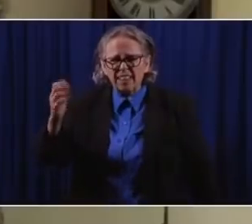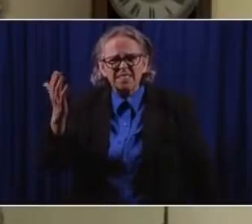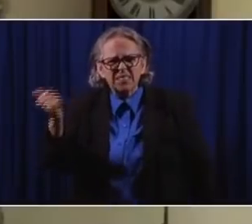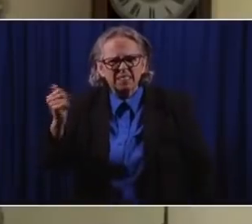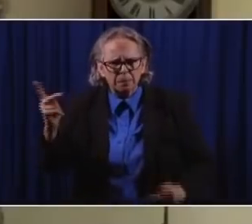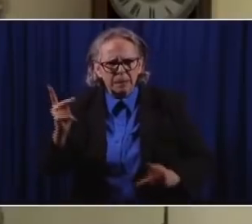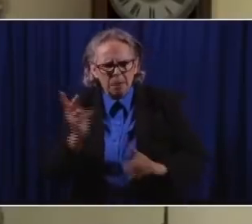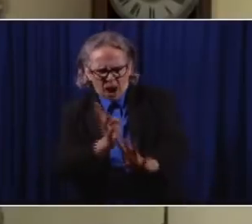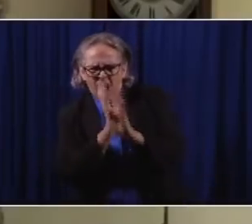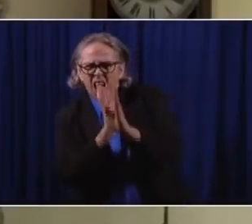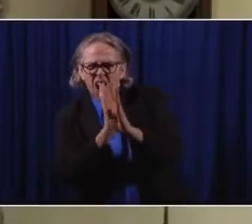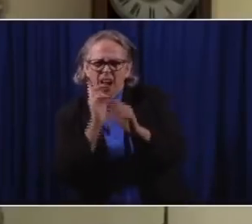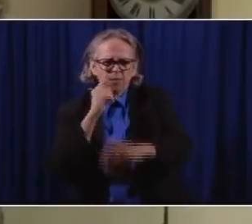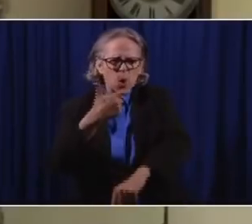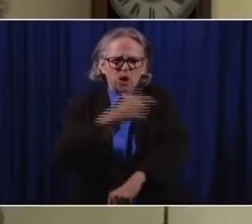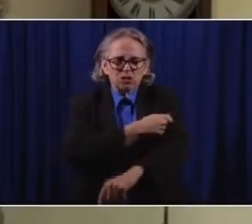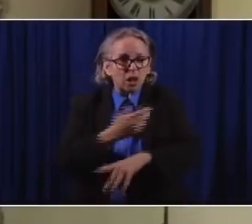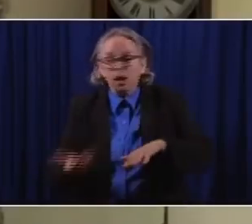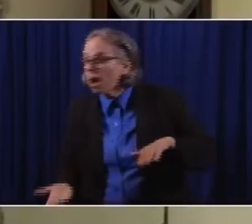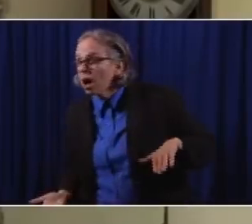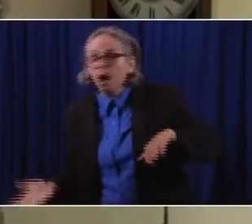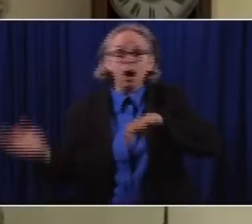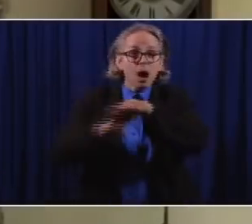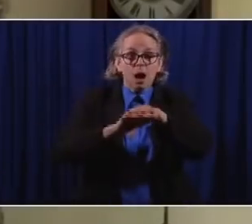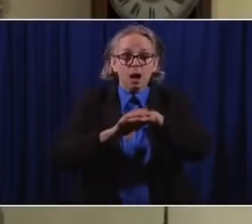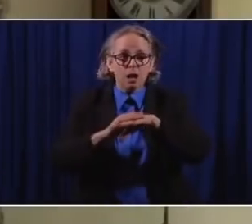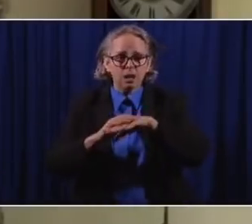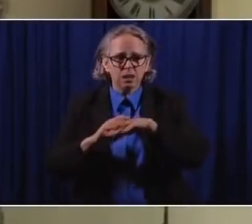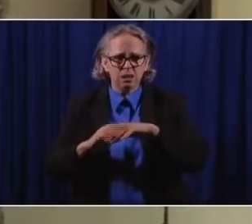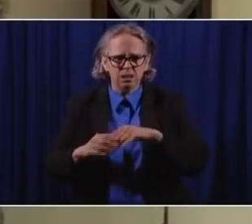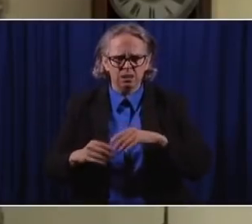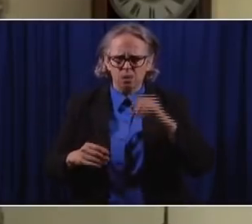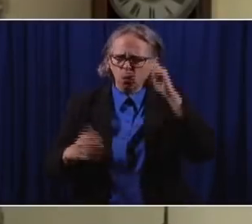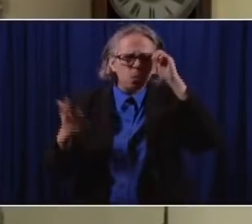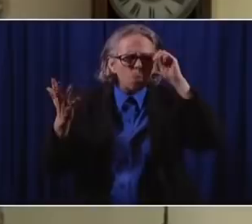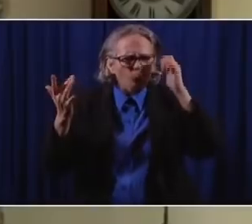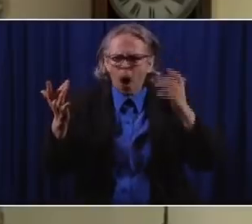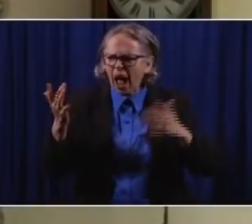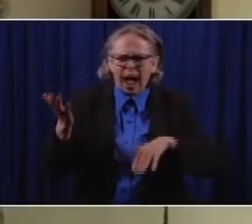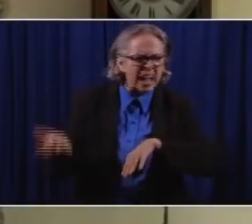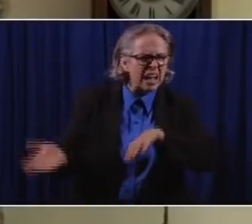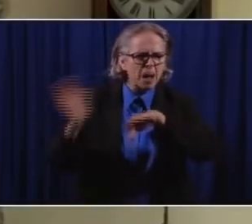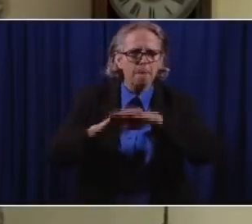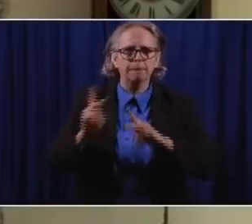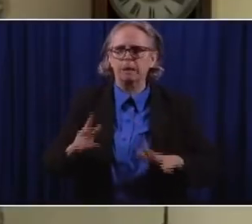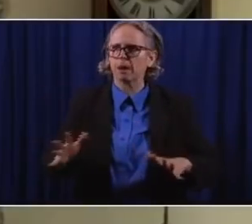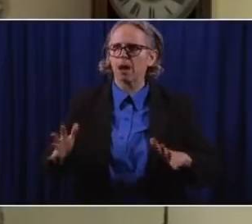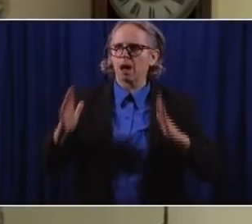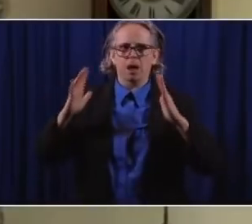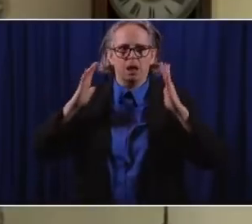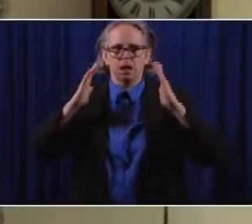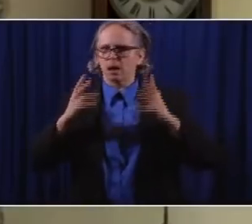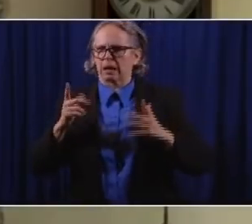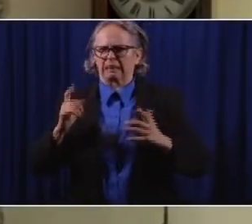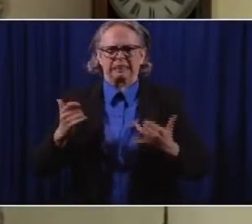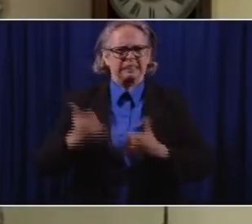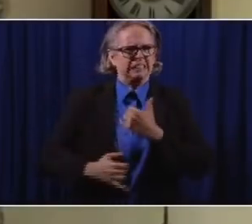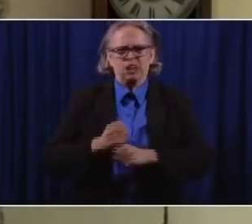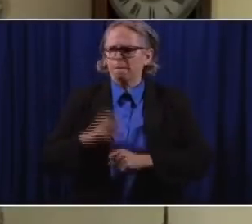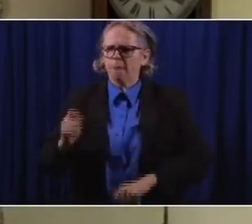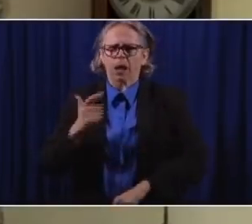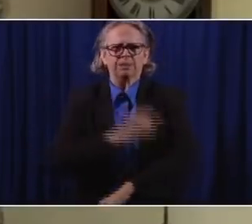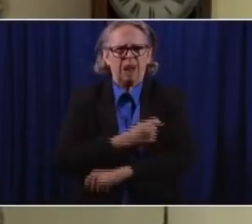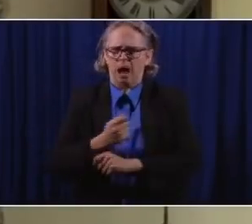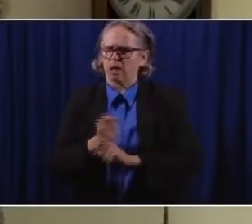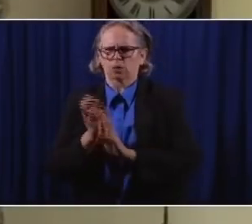officials attribute the significant increase to people understanding the importance of a flu shot this year, and because the drive-through was